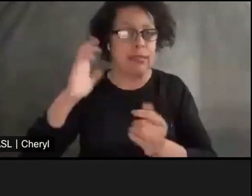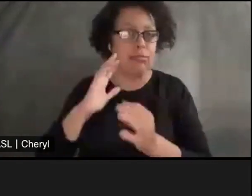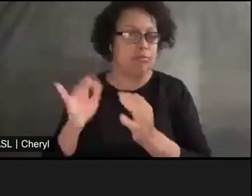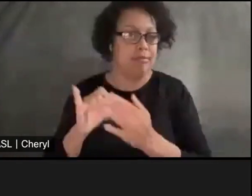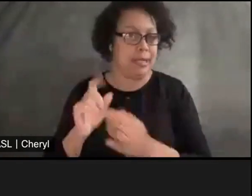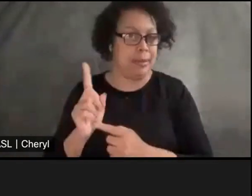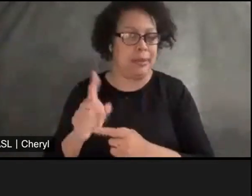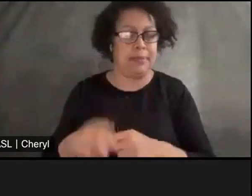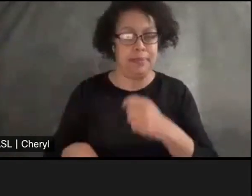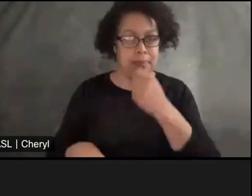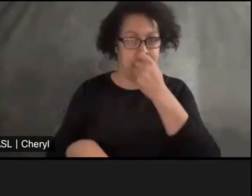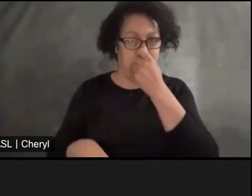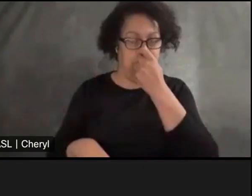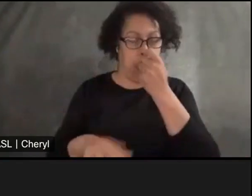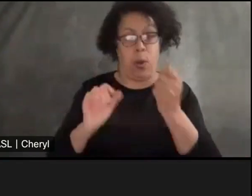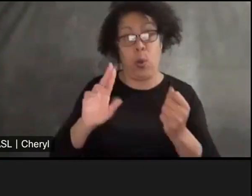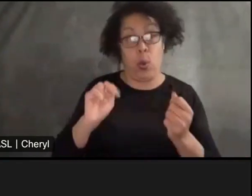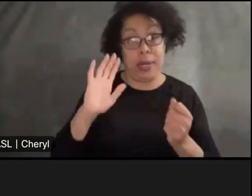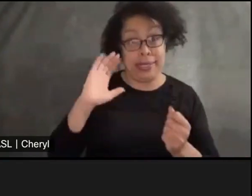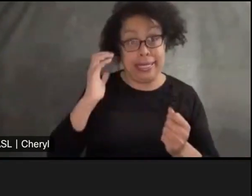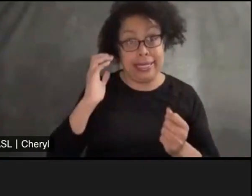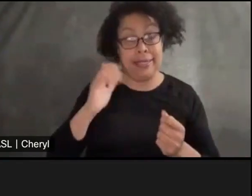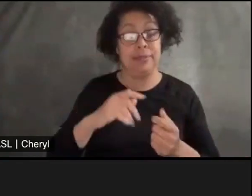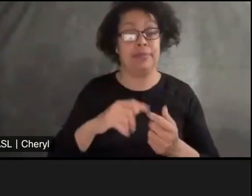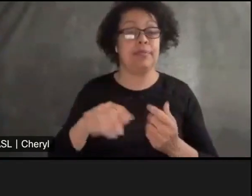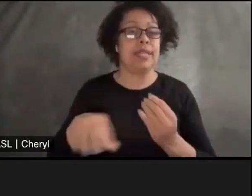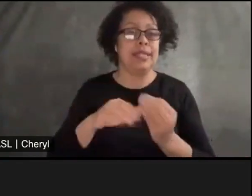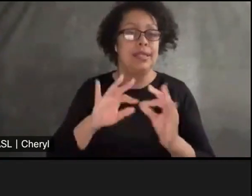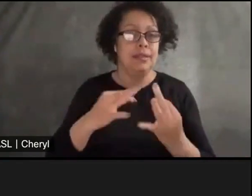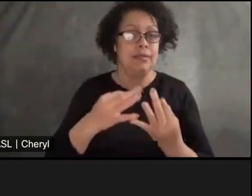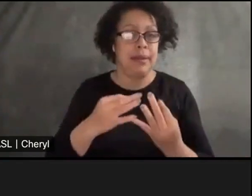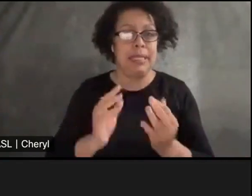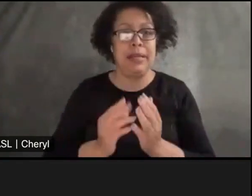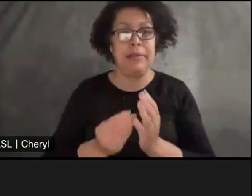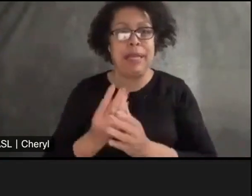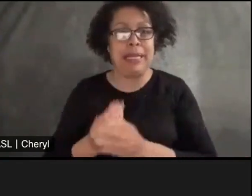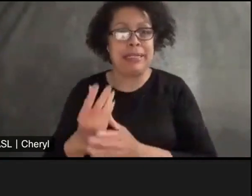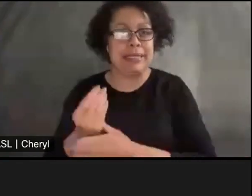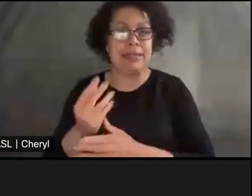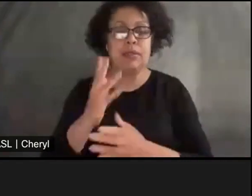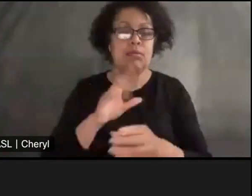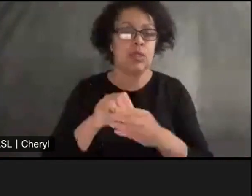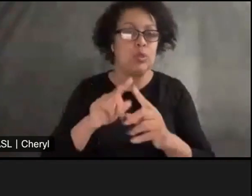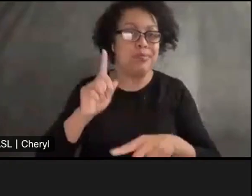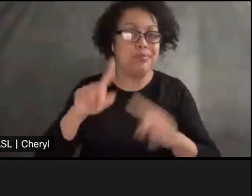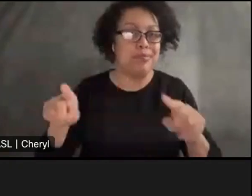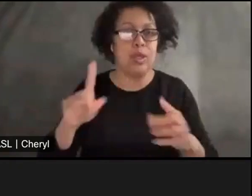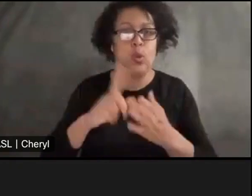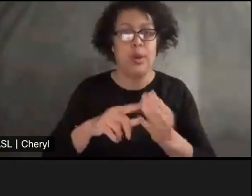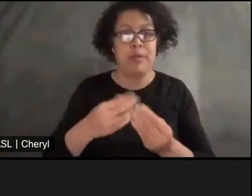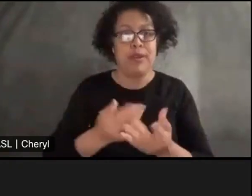corn cousin, and additional family plants, which can include anything really that provides support to the